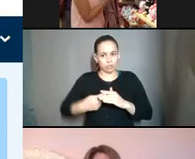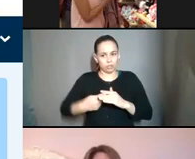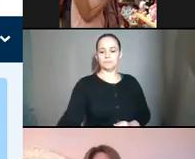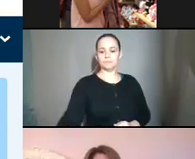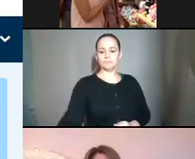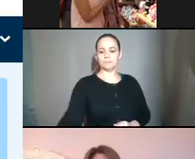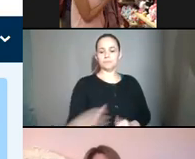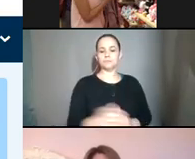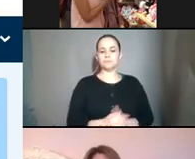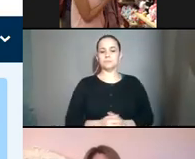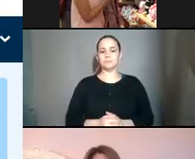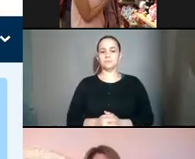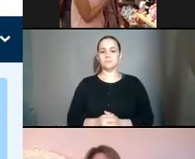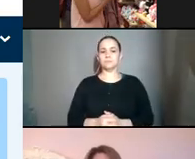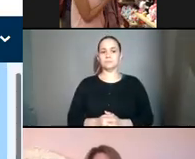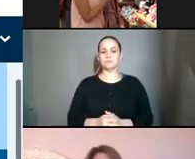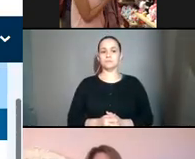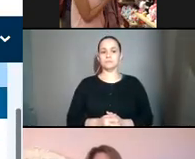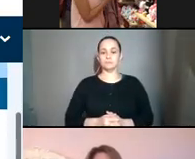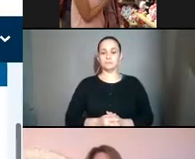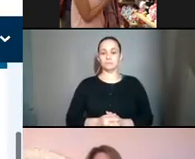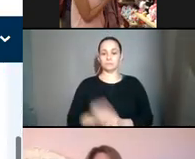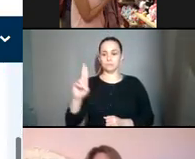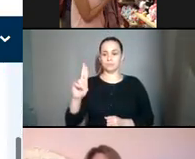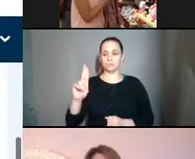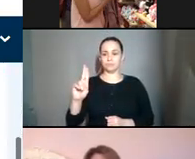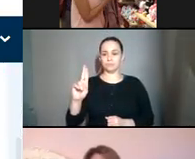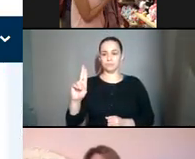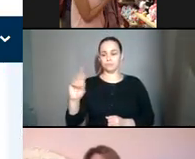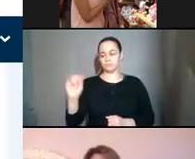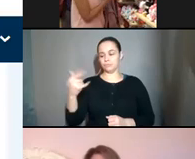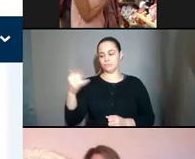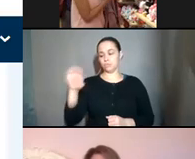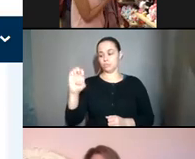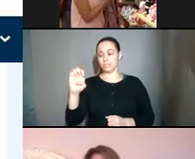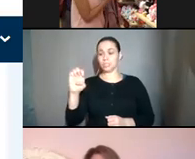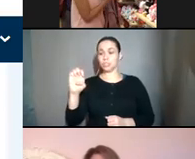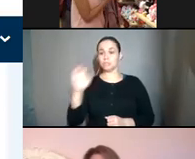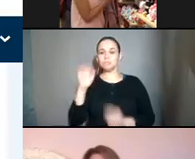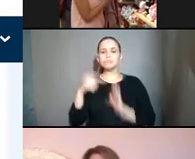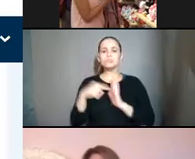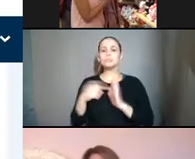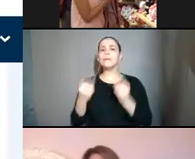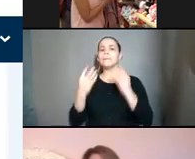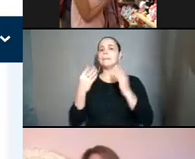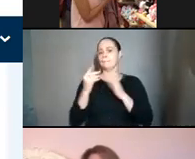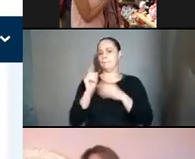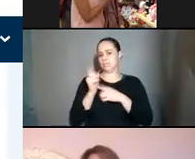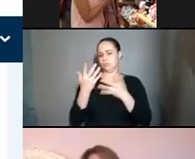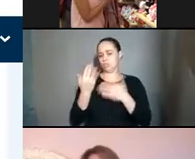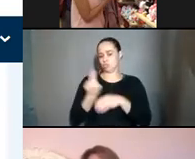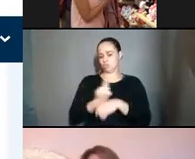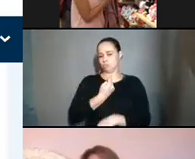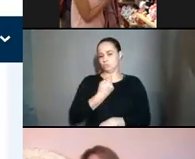The Usage tab will show you the minutes of Dreambox usage. If you hover over each